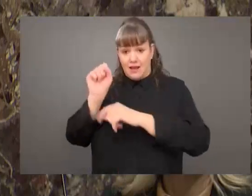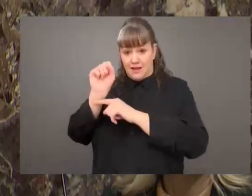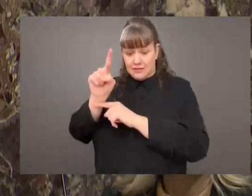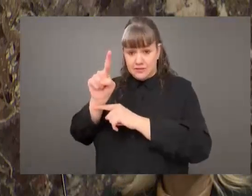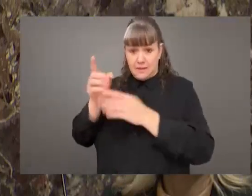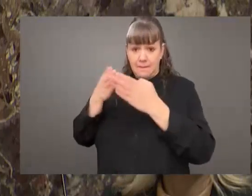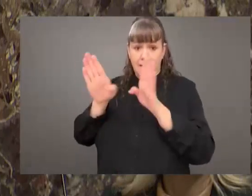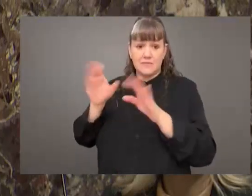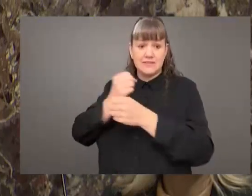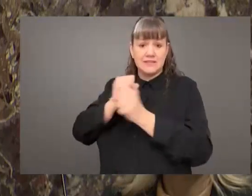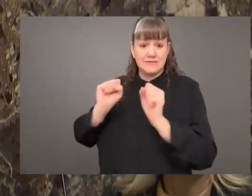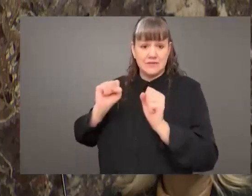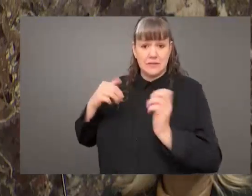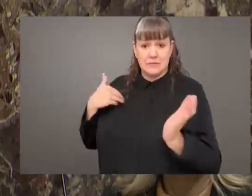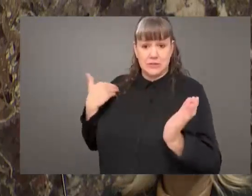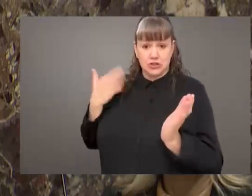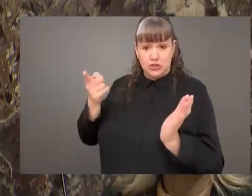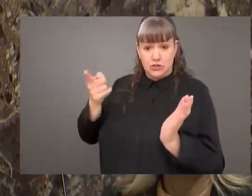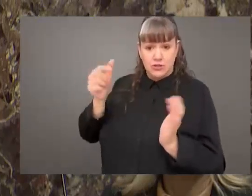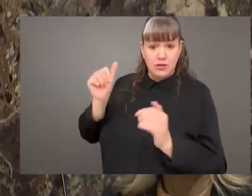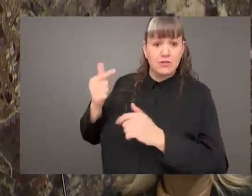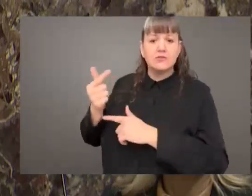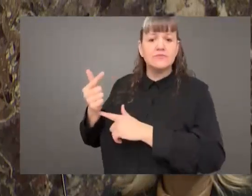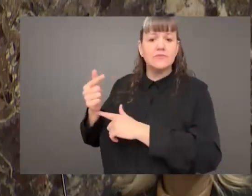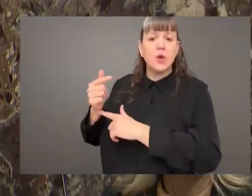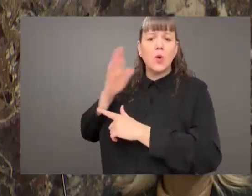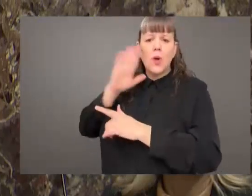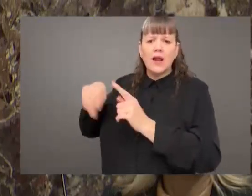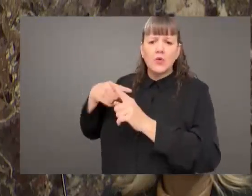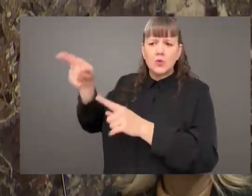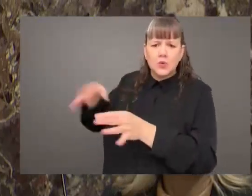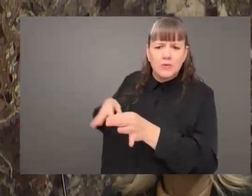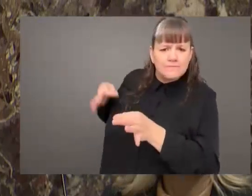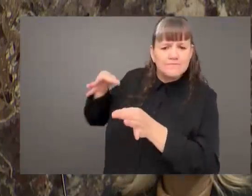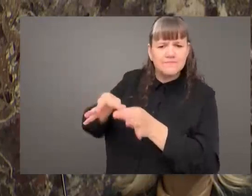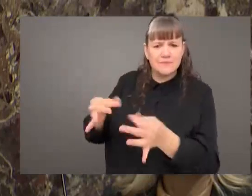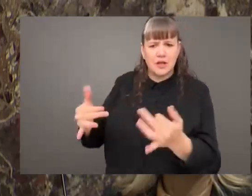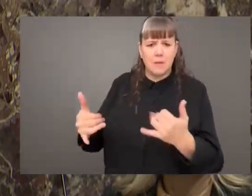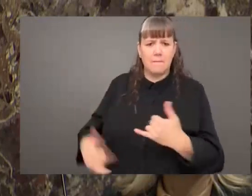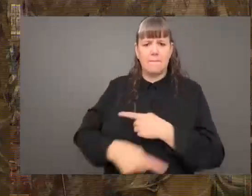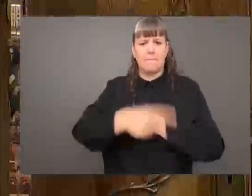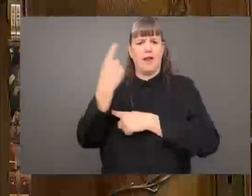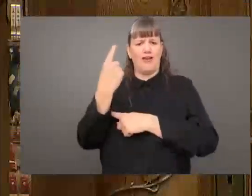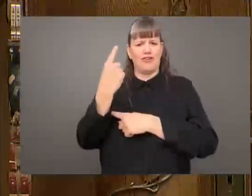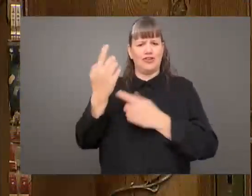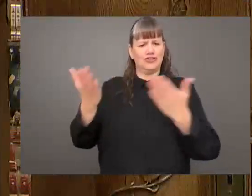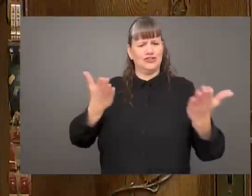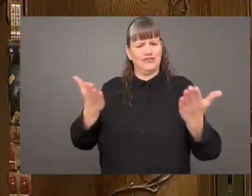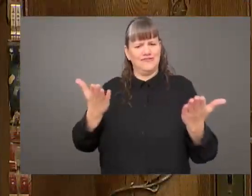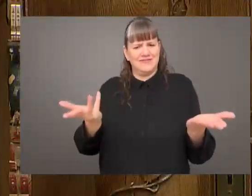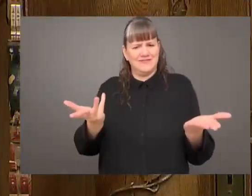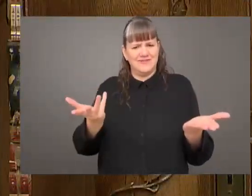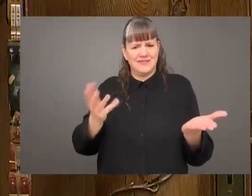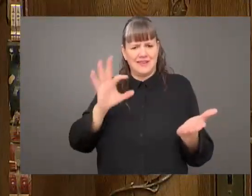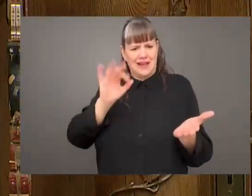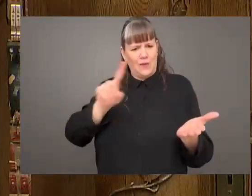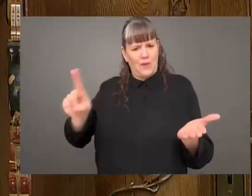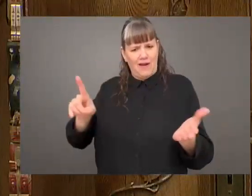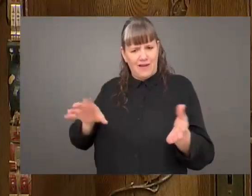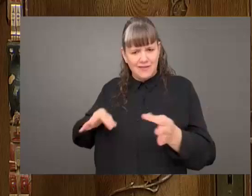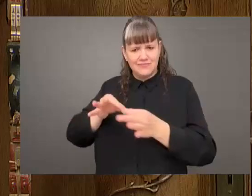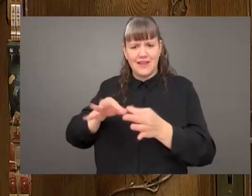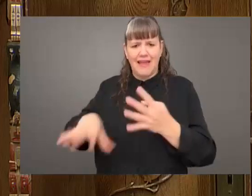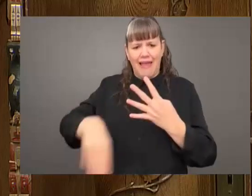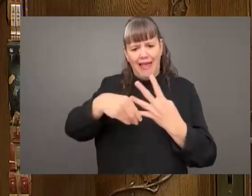expanding peer-assisted care teams across the province? Thank you. Minister. Thank you, Mr.